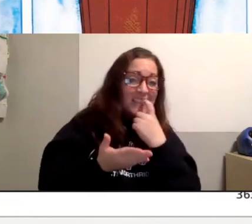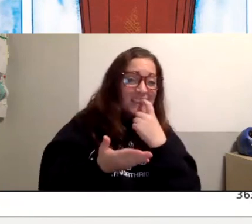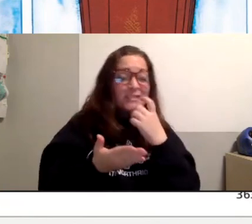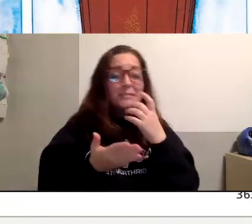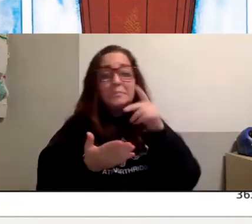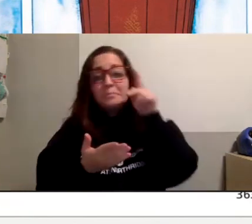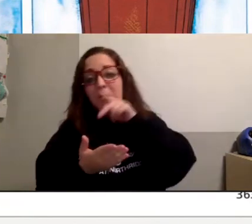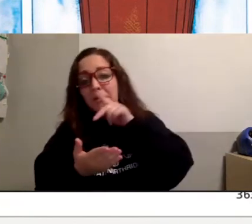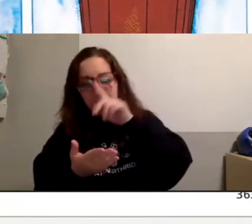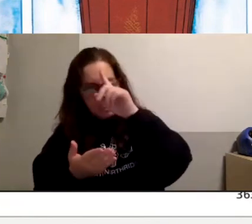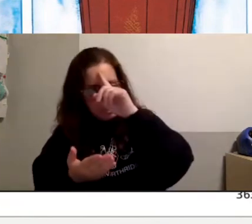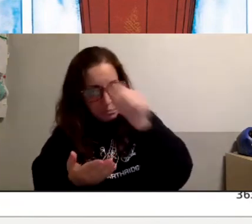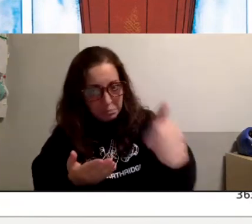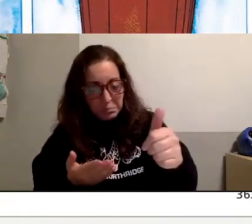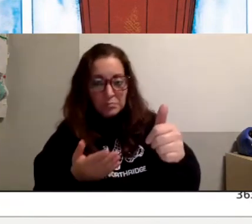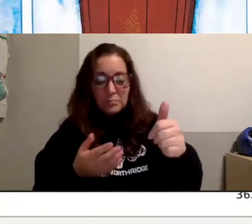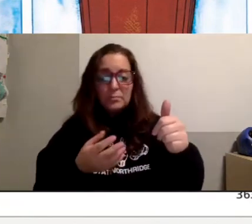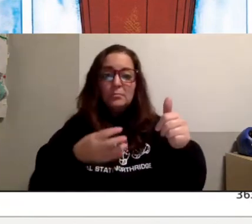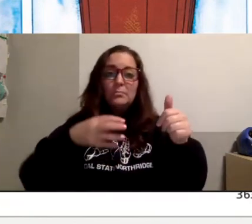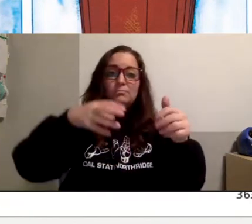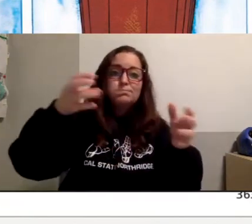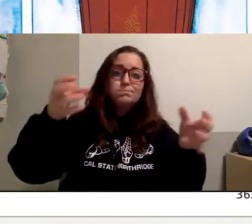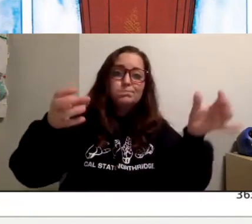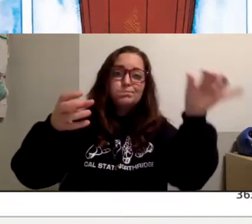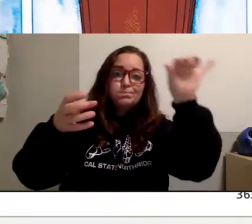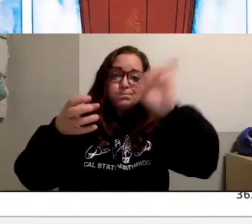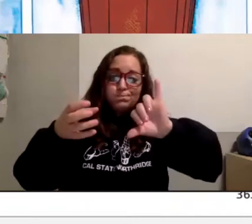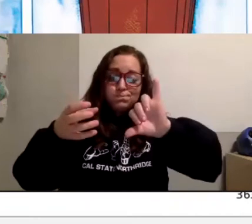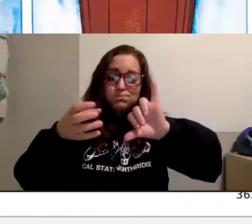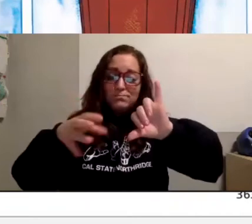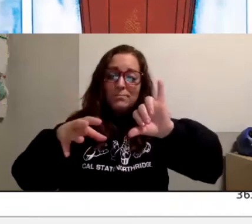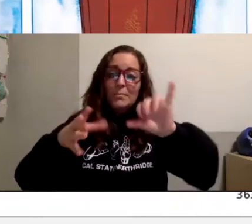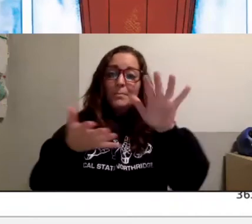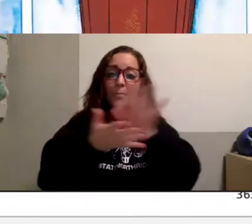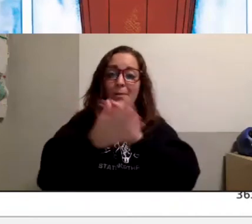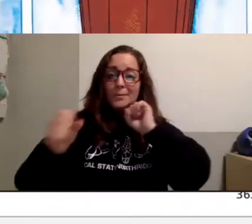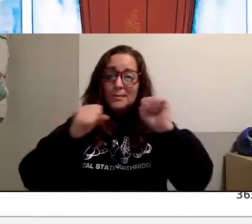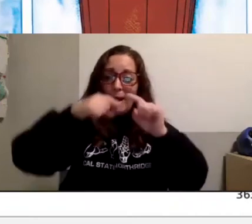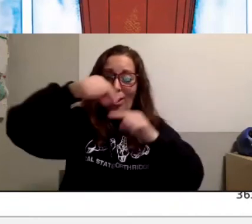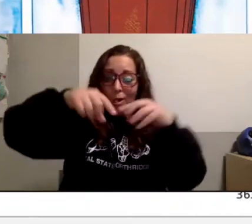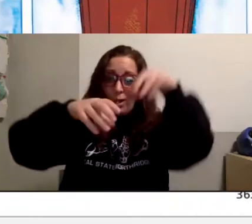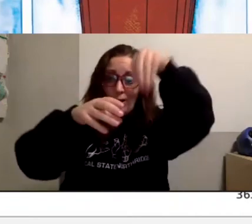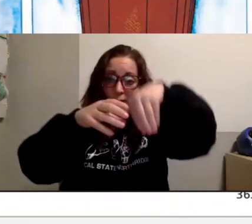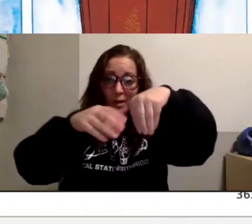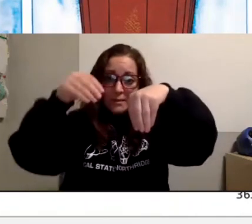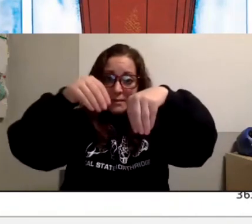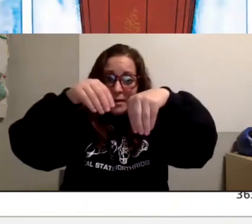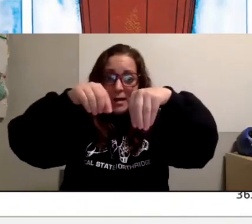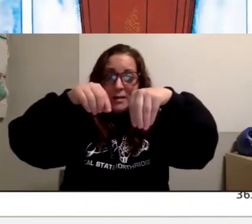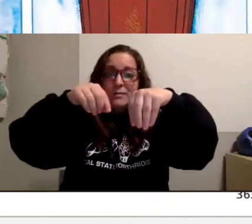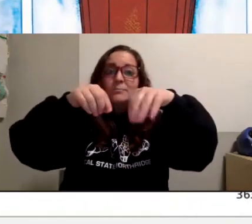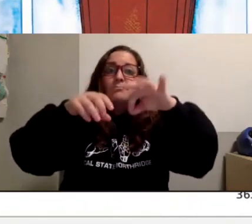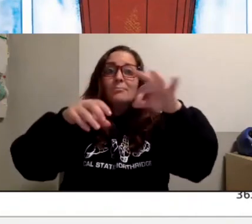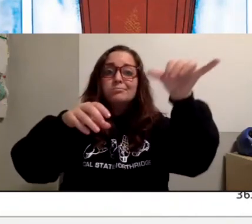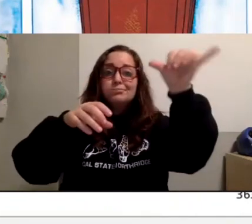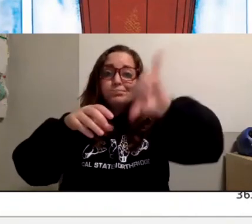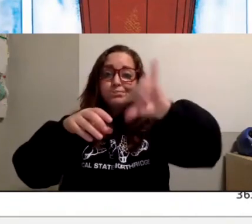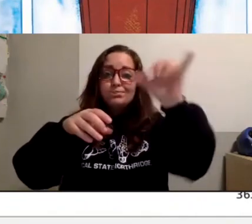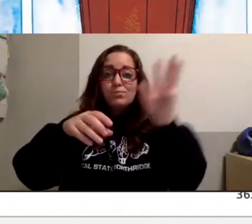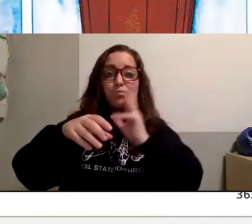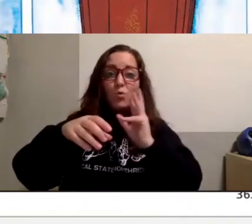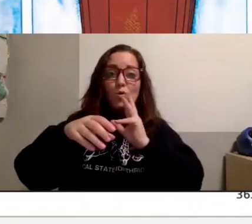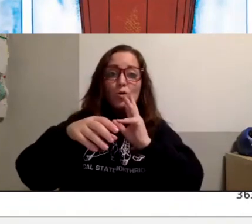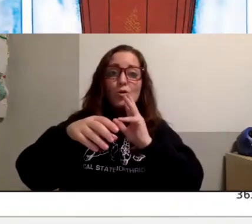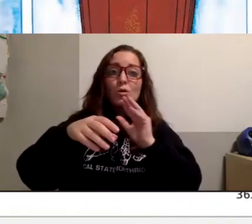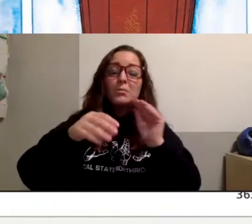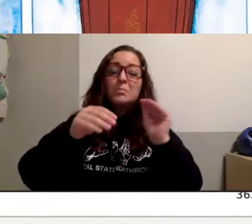a clear cup, glass, plastic, whatever you guys want. Pour some water on the paper towel, put it on the inside,